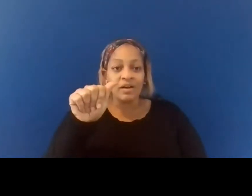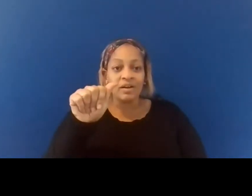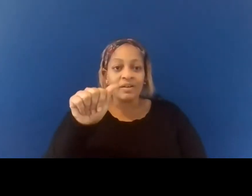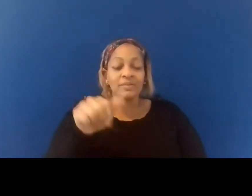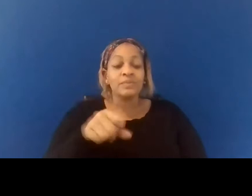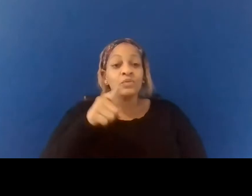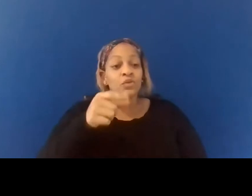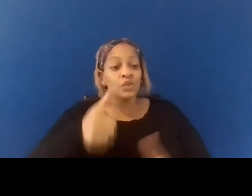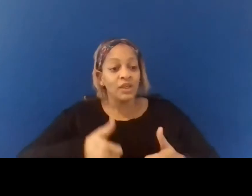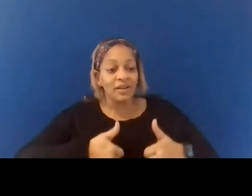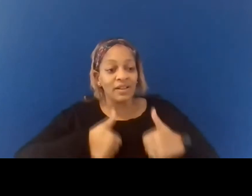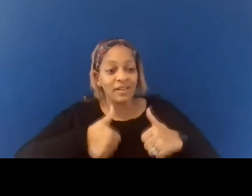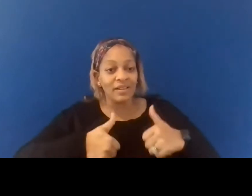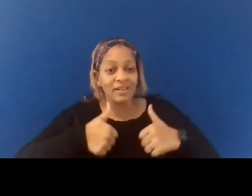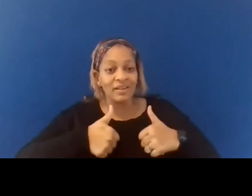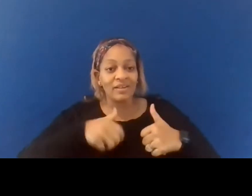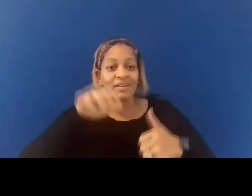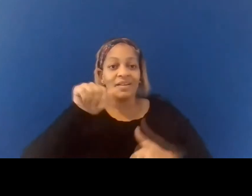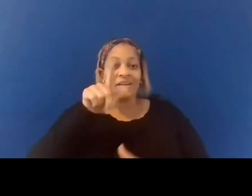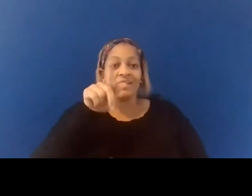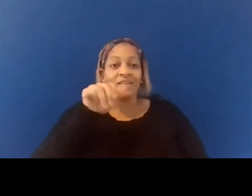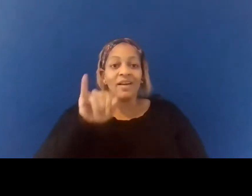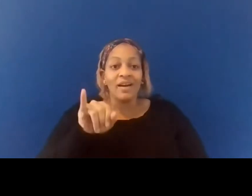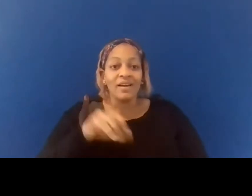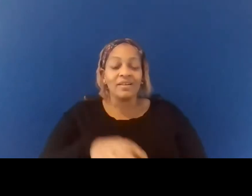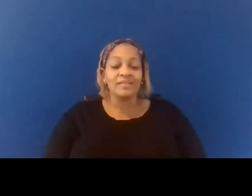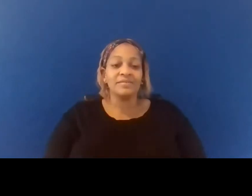You are the living Allah.